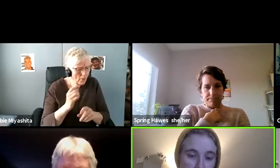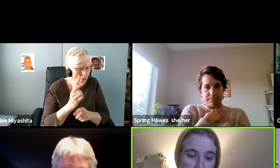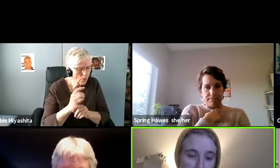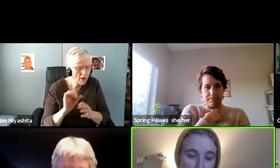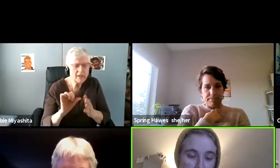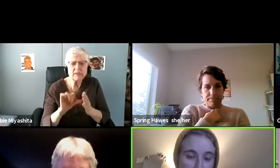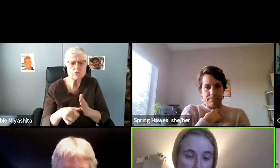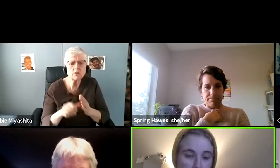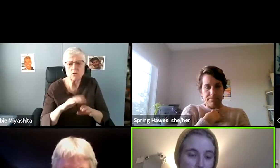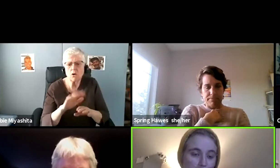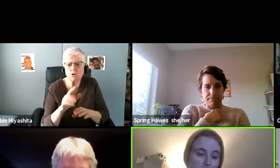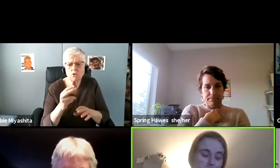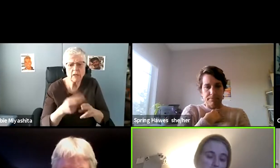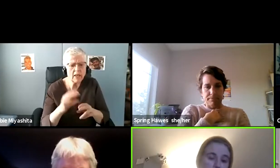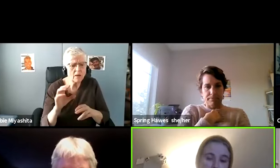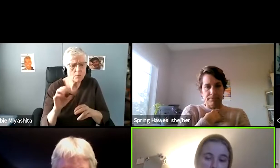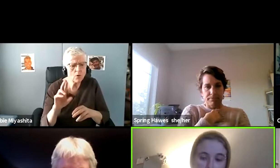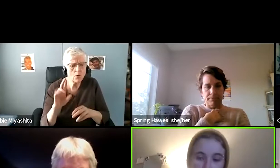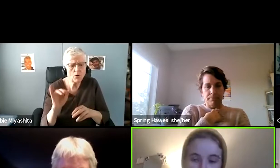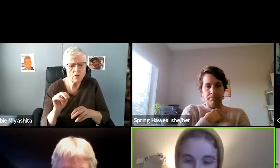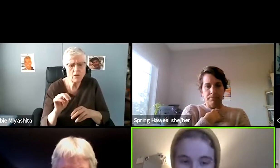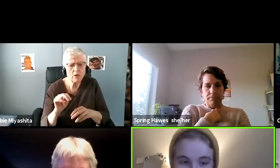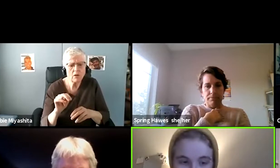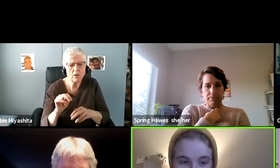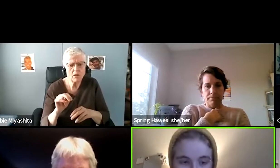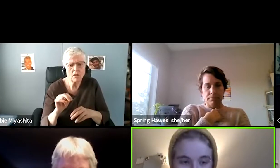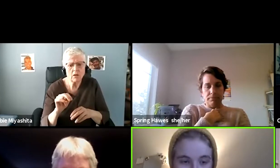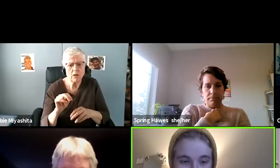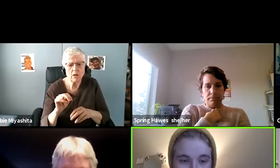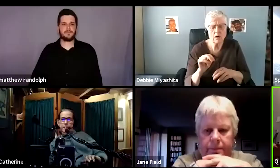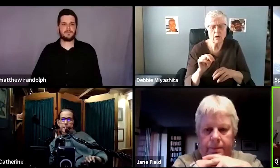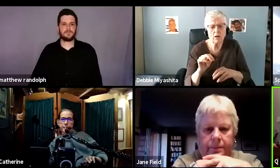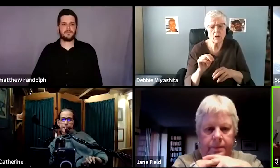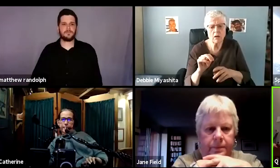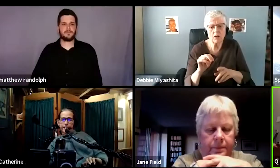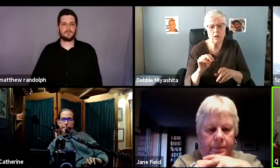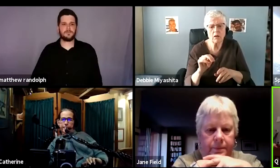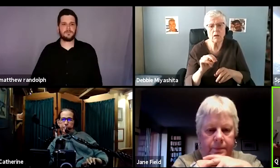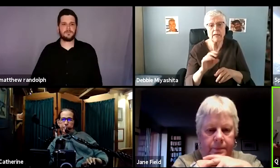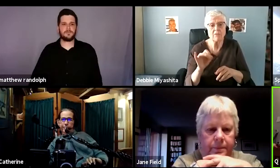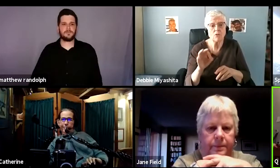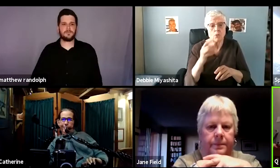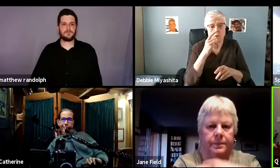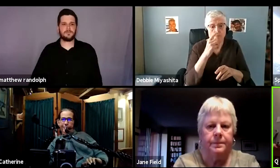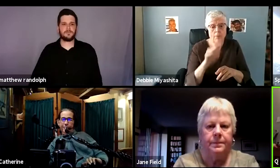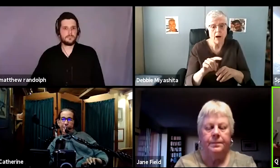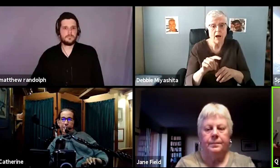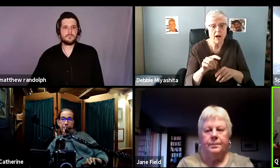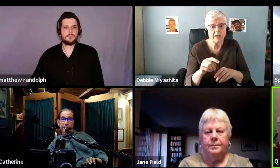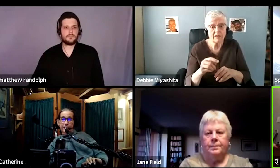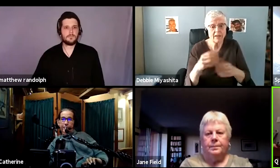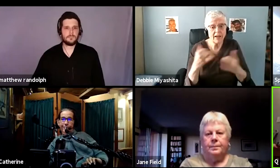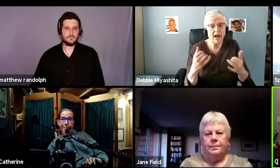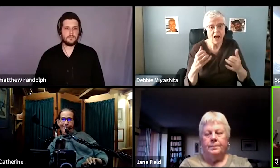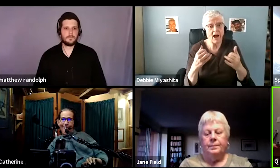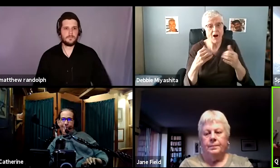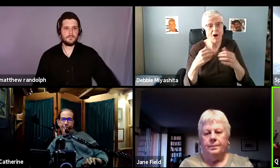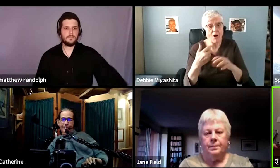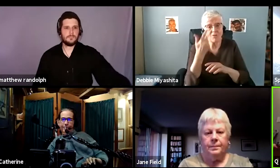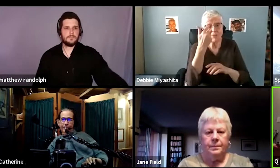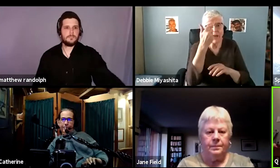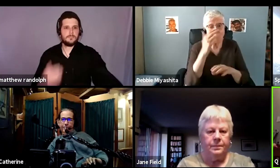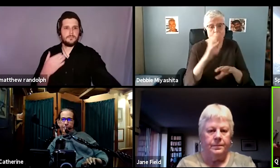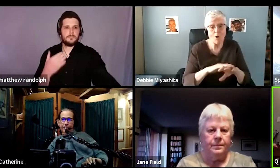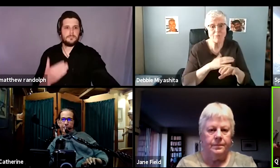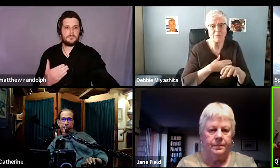your name, Corin. But if you folks want to turn on your camera or unmute yourself or otherwise make your presence known,